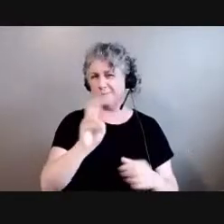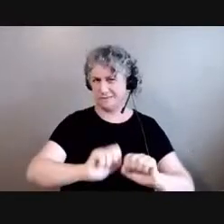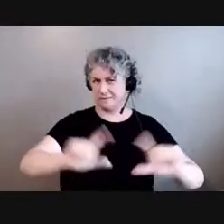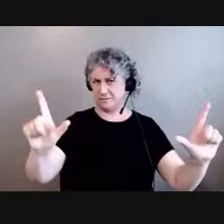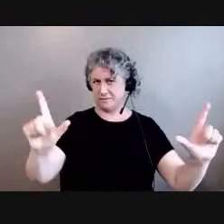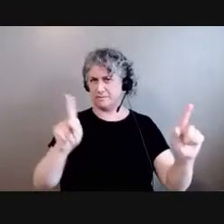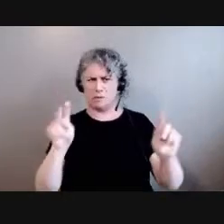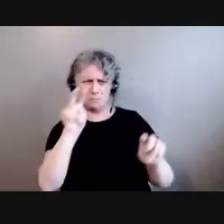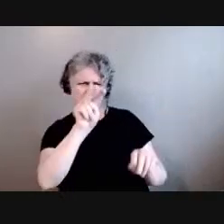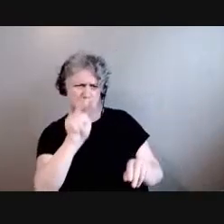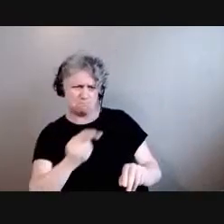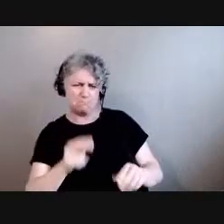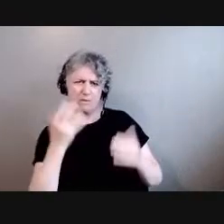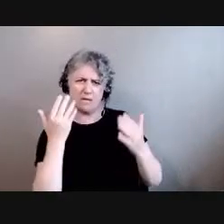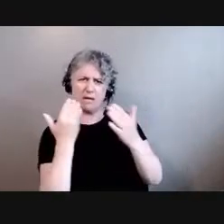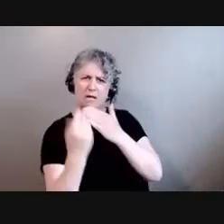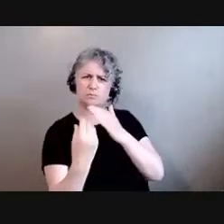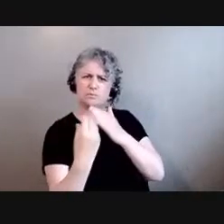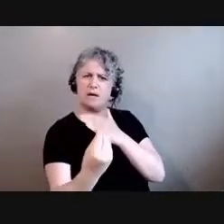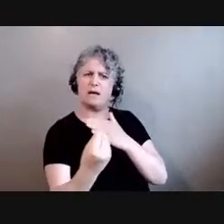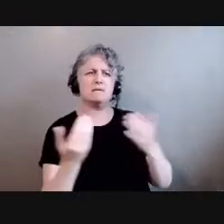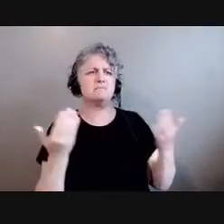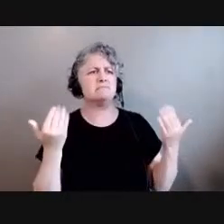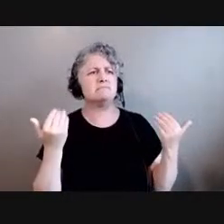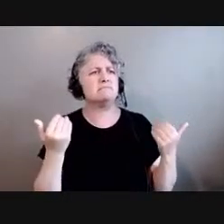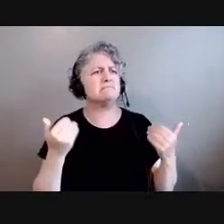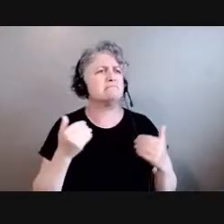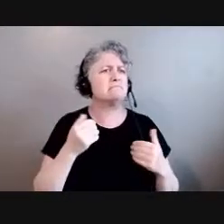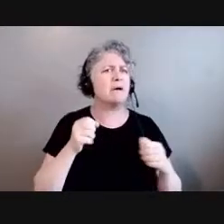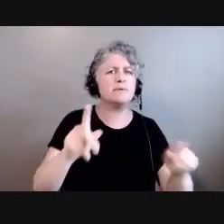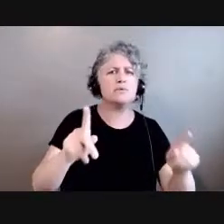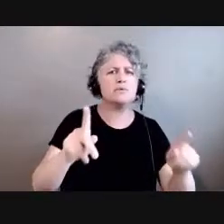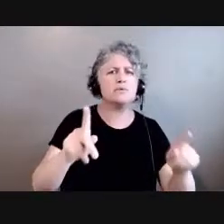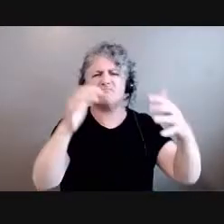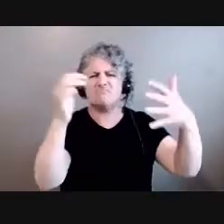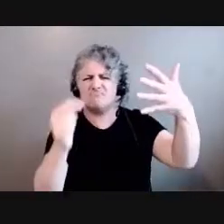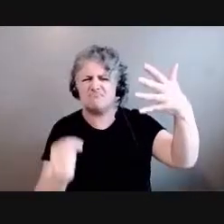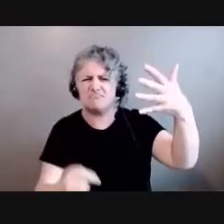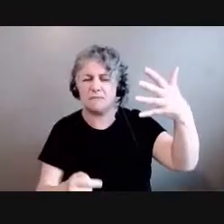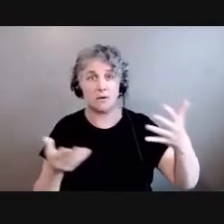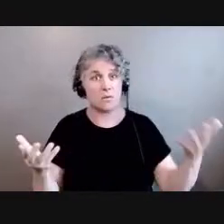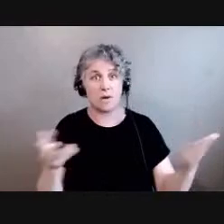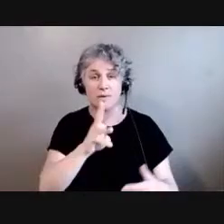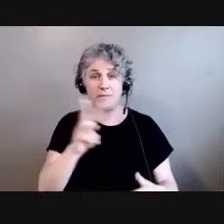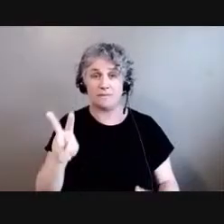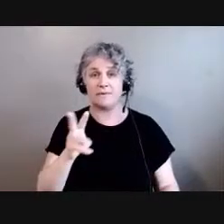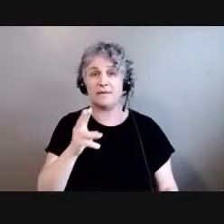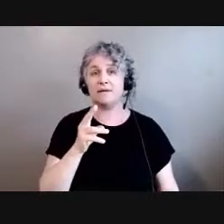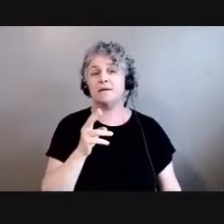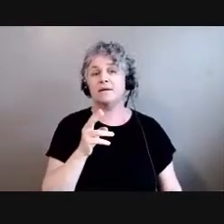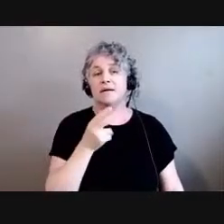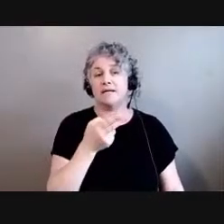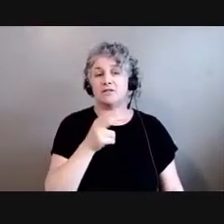accessible outdoor recreation opportunities. That web address is